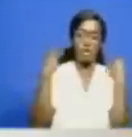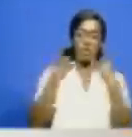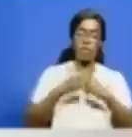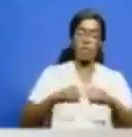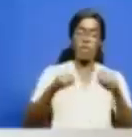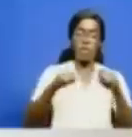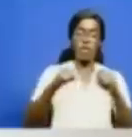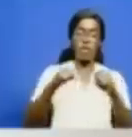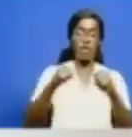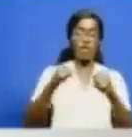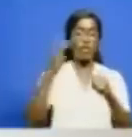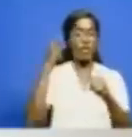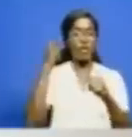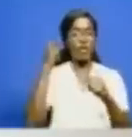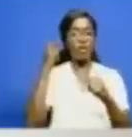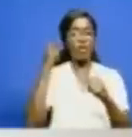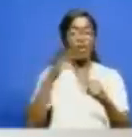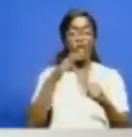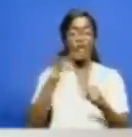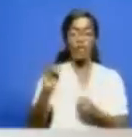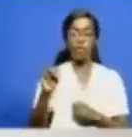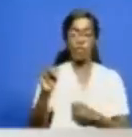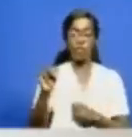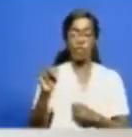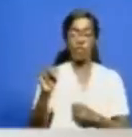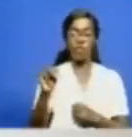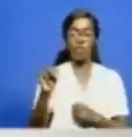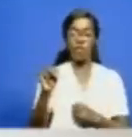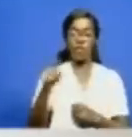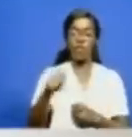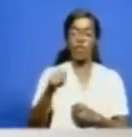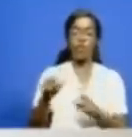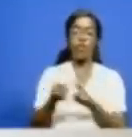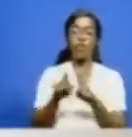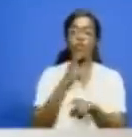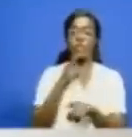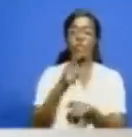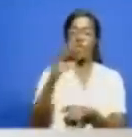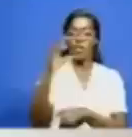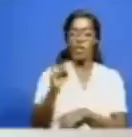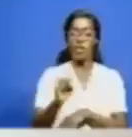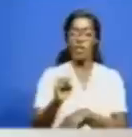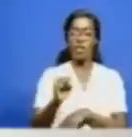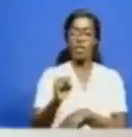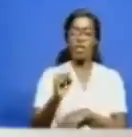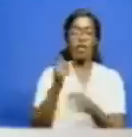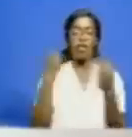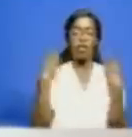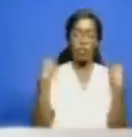heard of the late Mzee Nyachae, today I also direct the Cabinet Secretary for